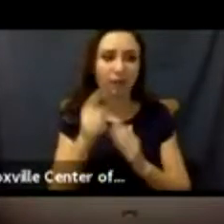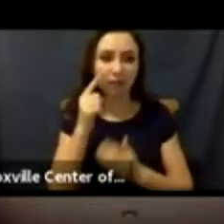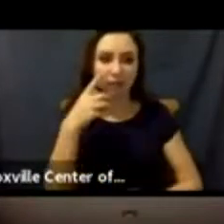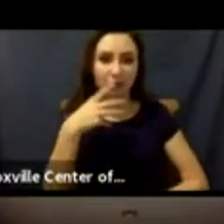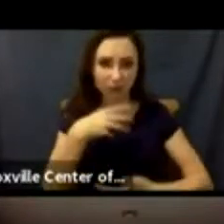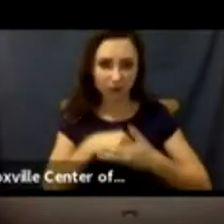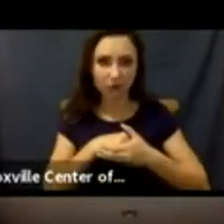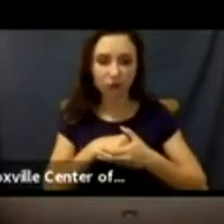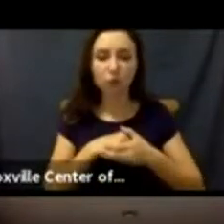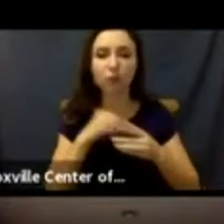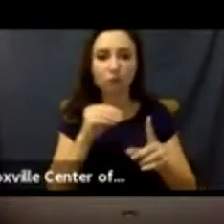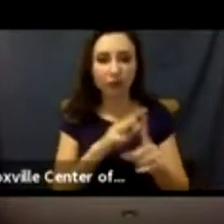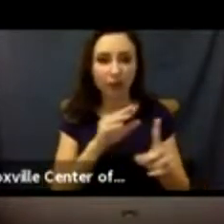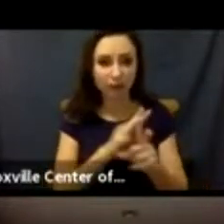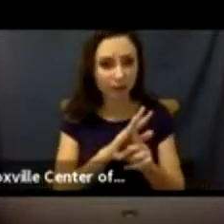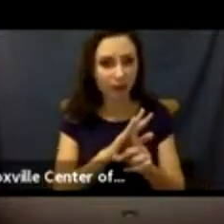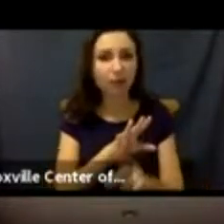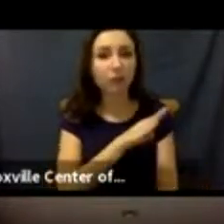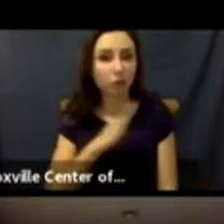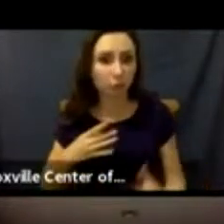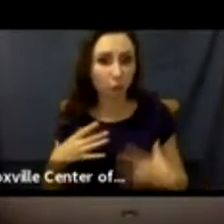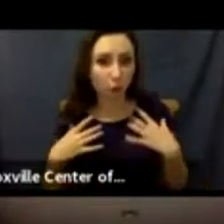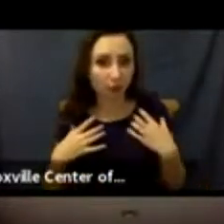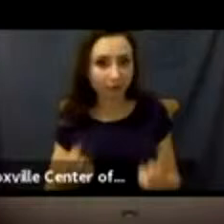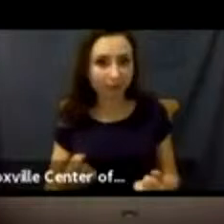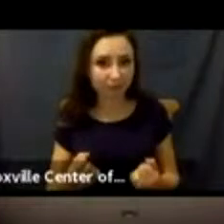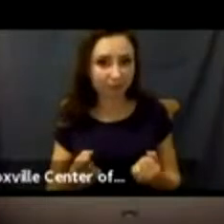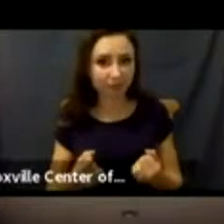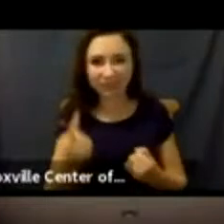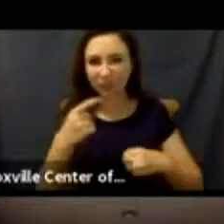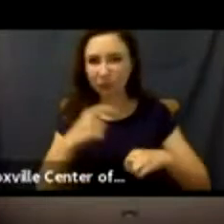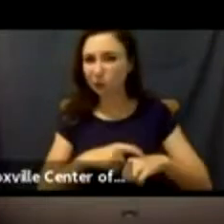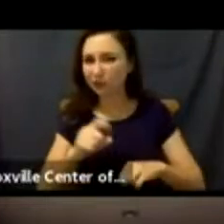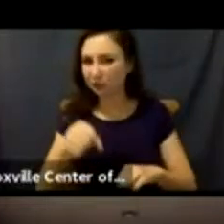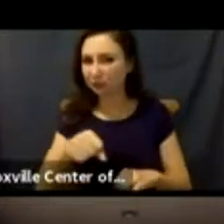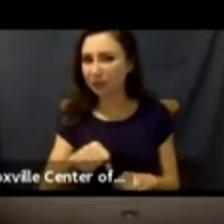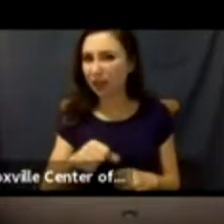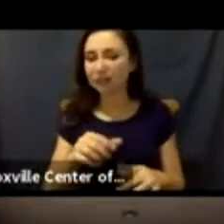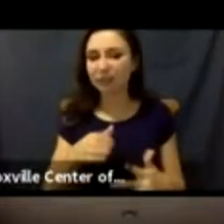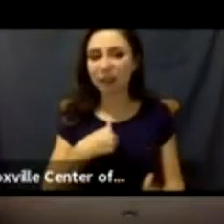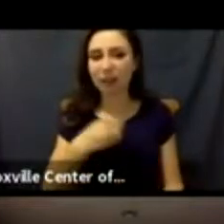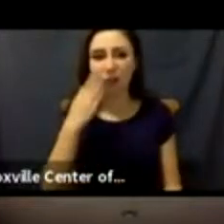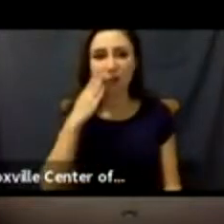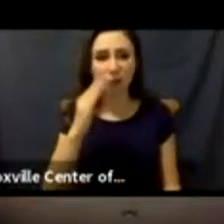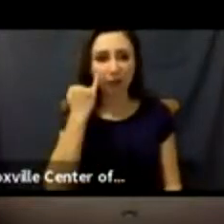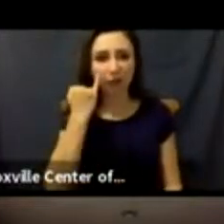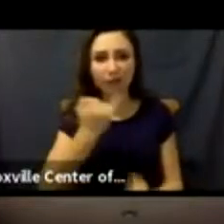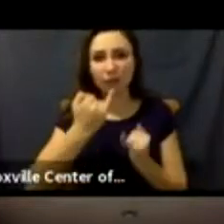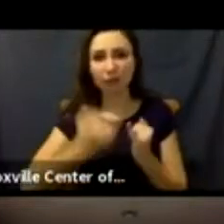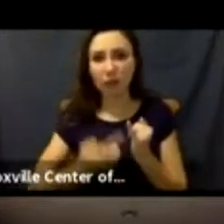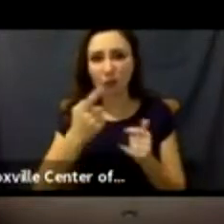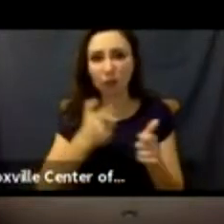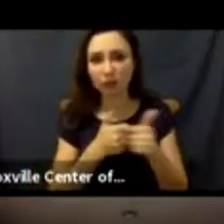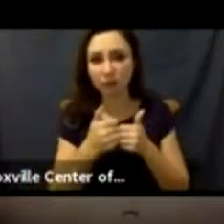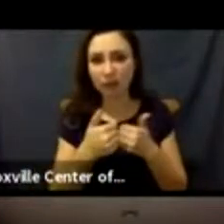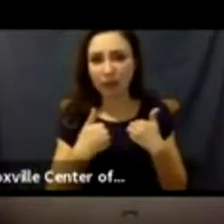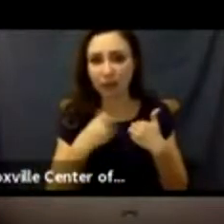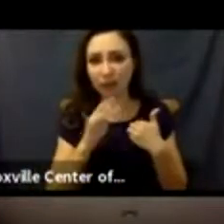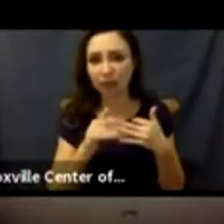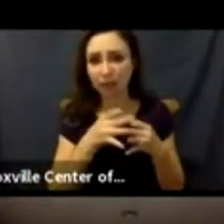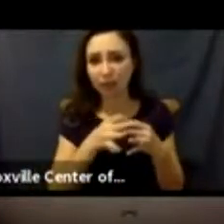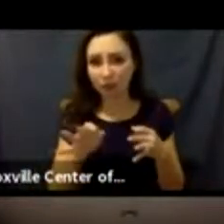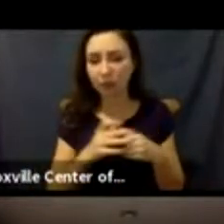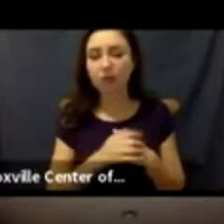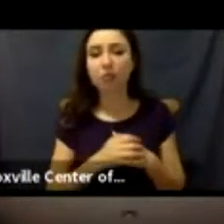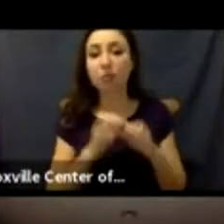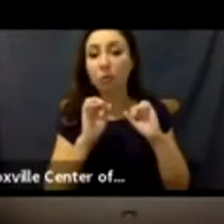the Board of Health. I think, or at least one time it did. I don't know if the final one that passed had that language in it. We can